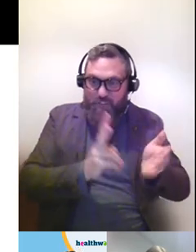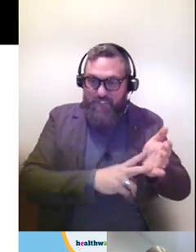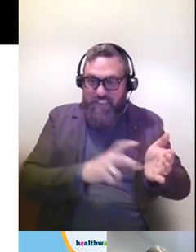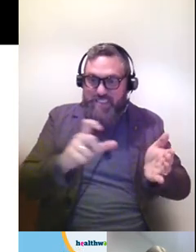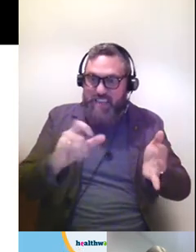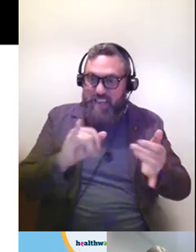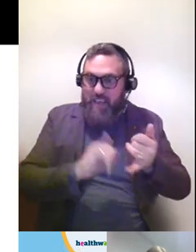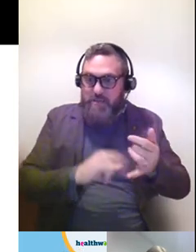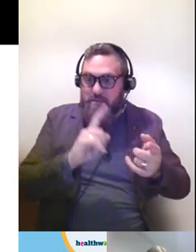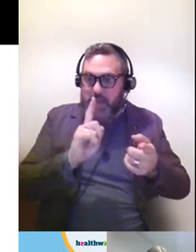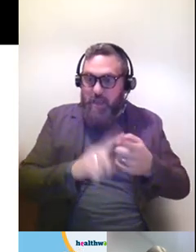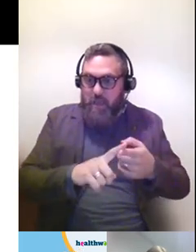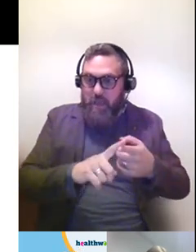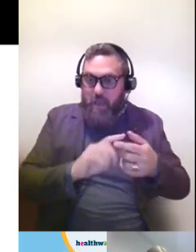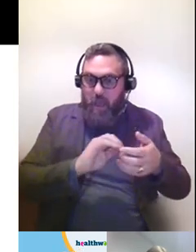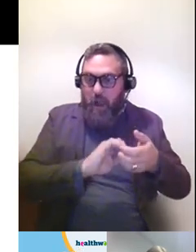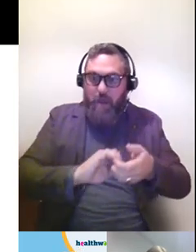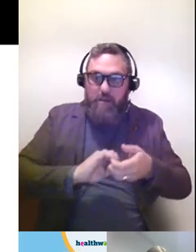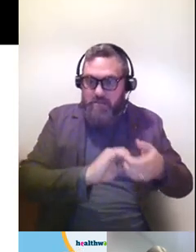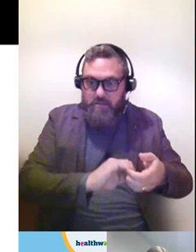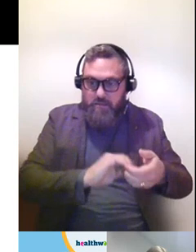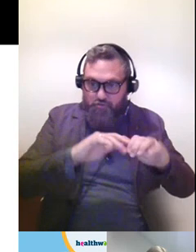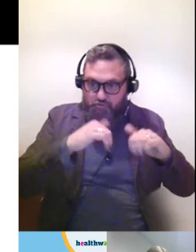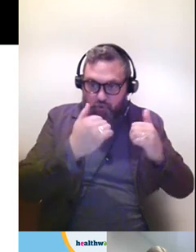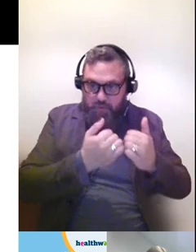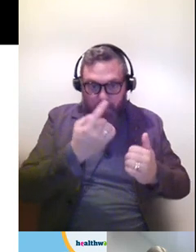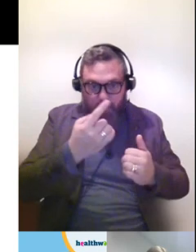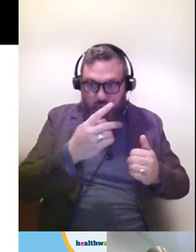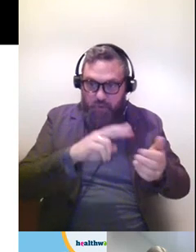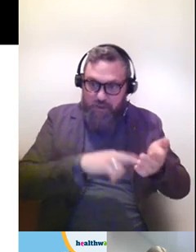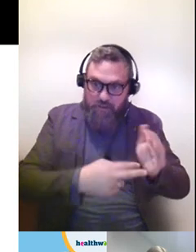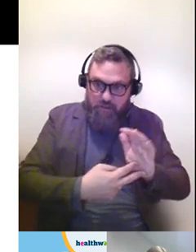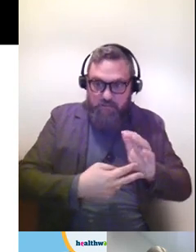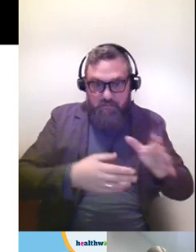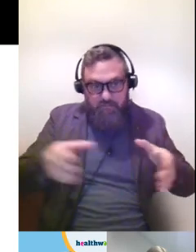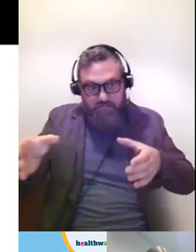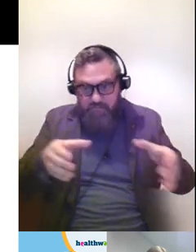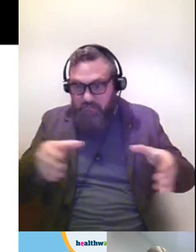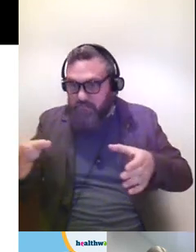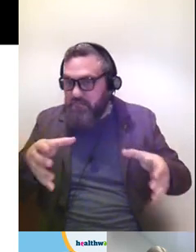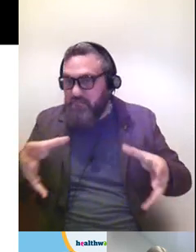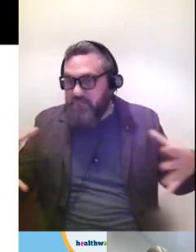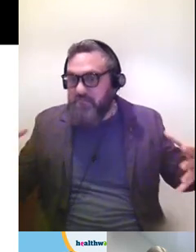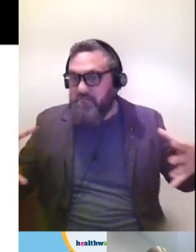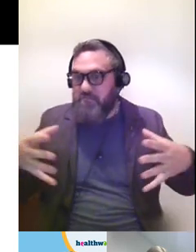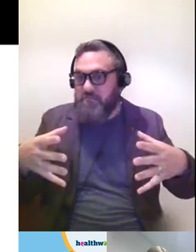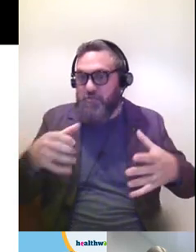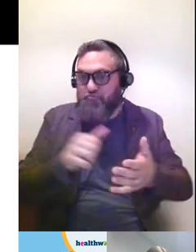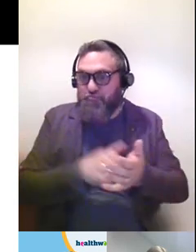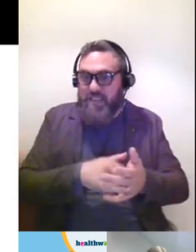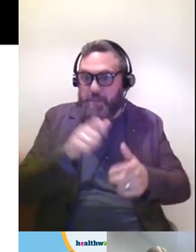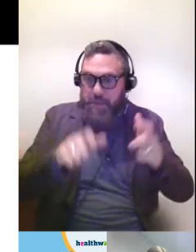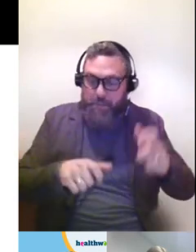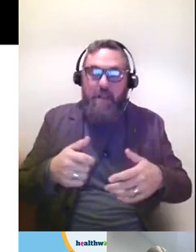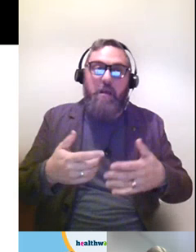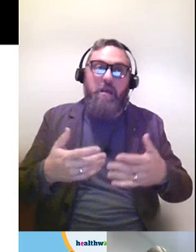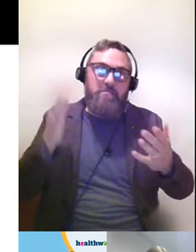group that has been coordinating some of the expertise that we've needed through this. And we absolutely